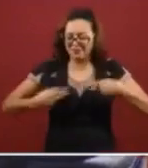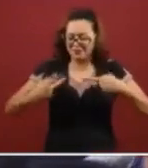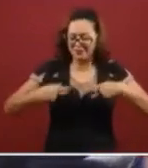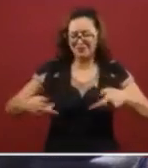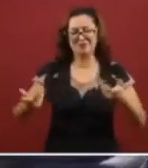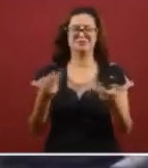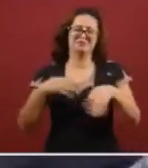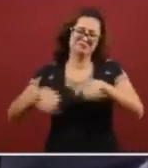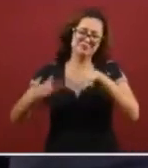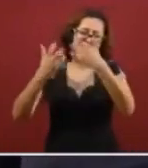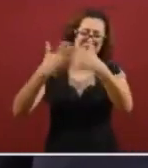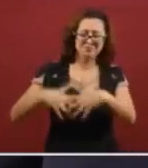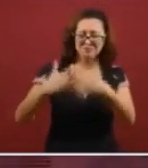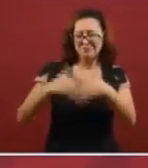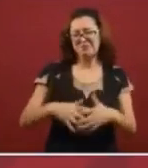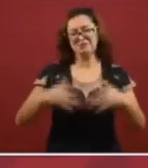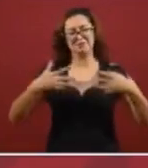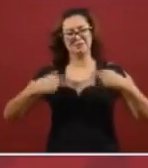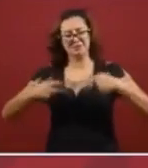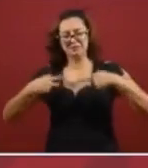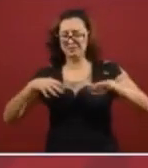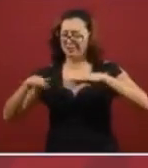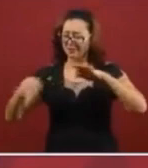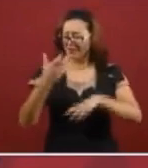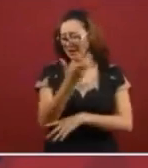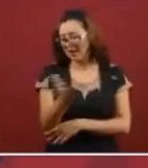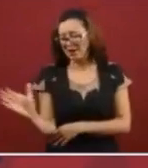The field workers earned